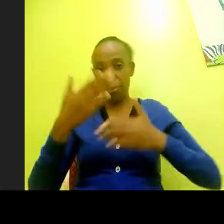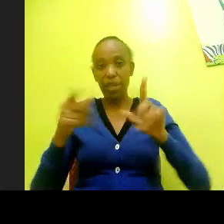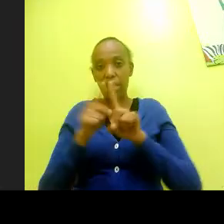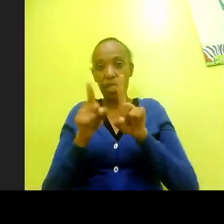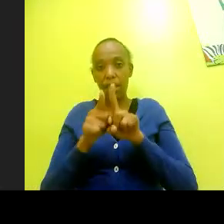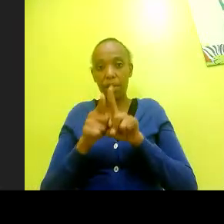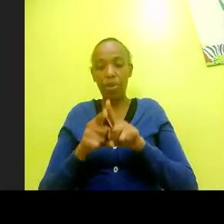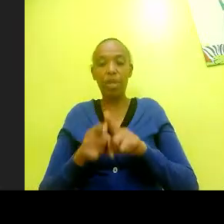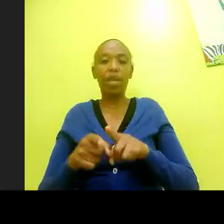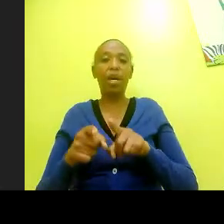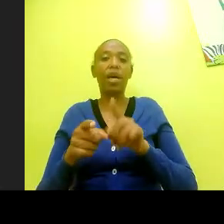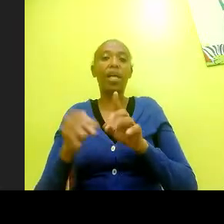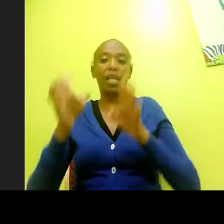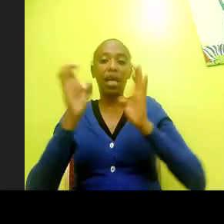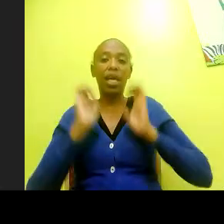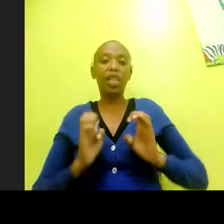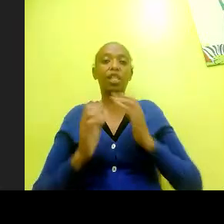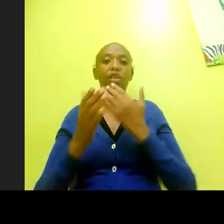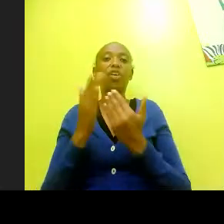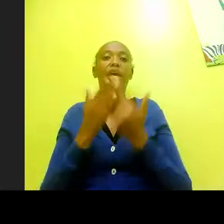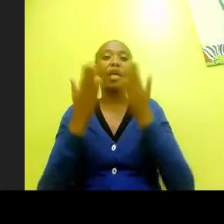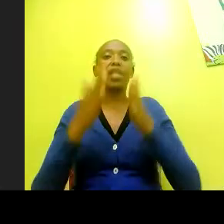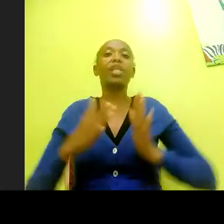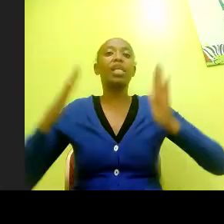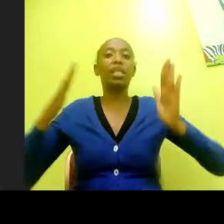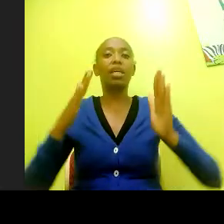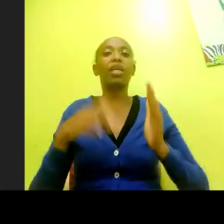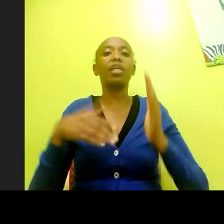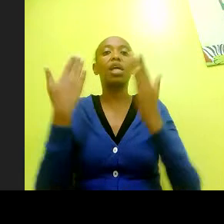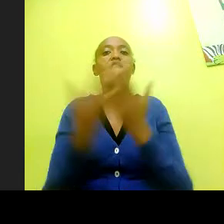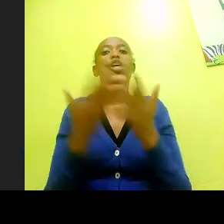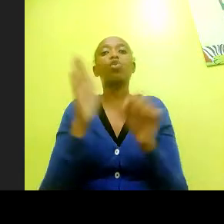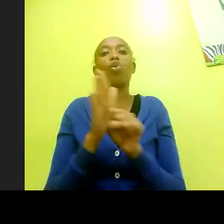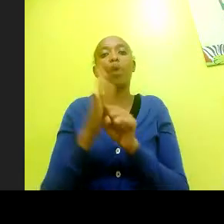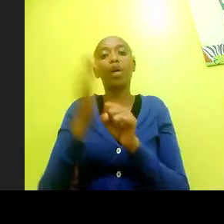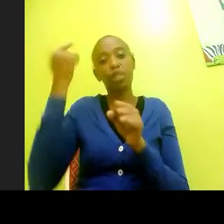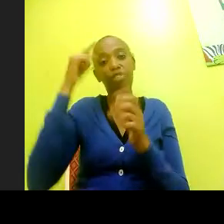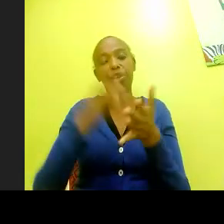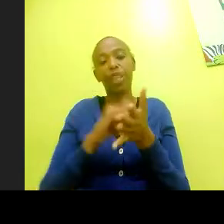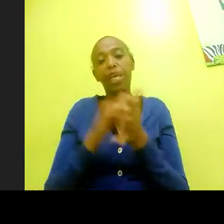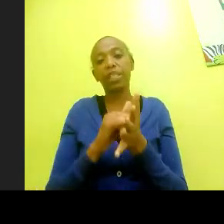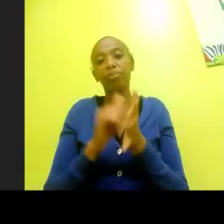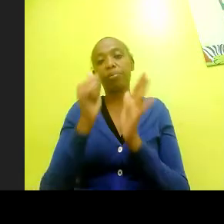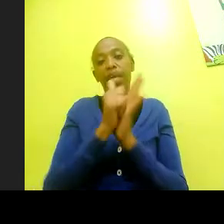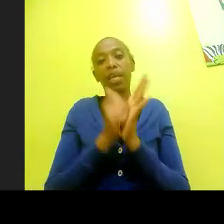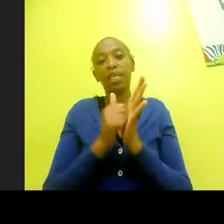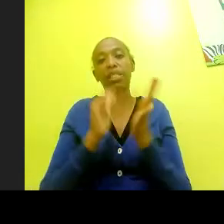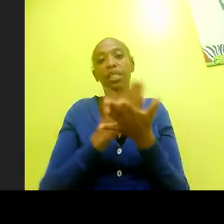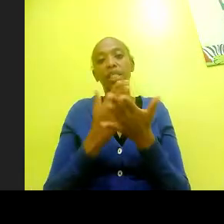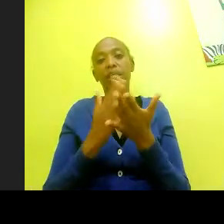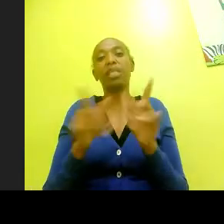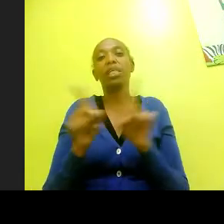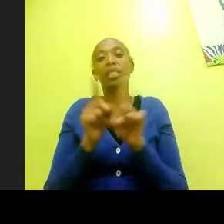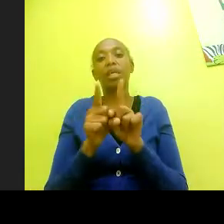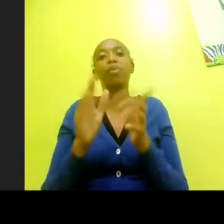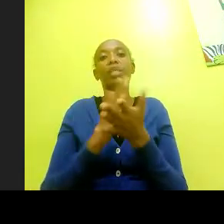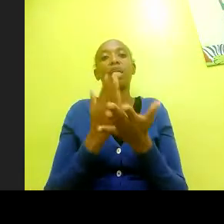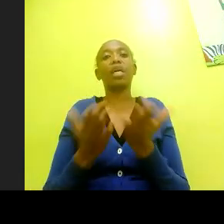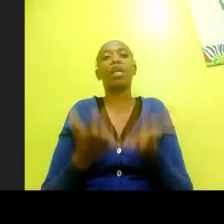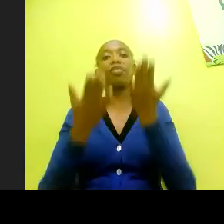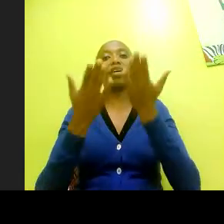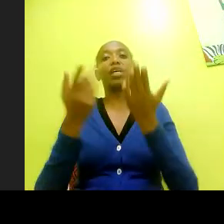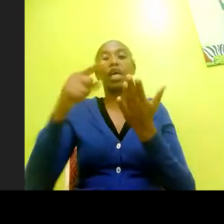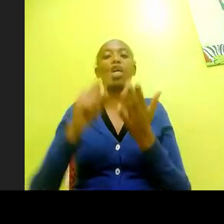care. This is really great. Thank you so much for that. An agenda shared is an agenda advanced, and we're really